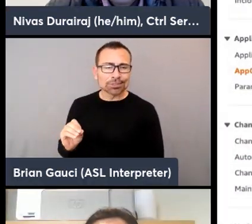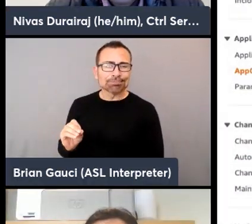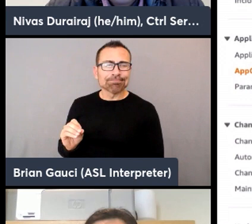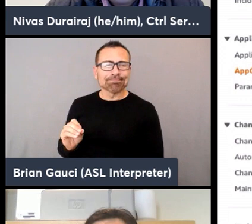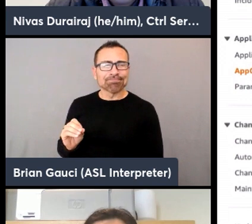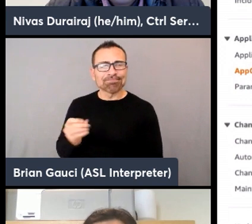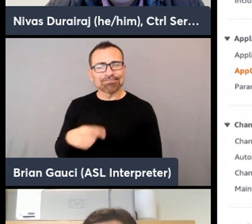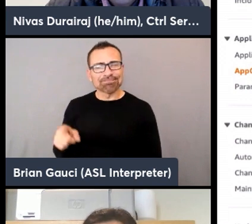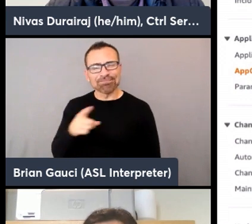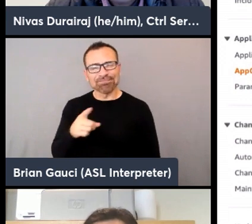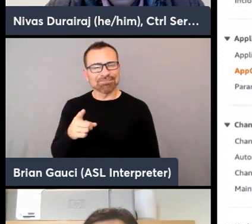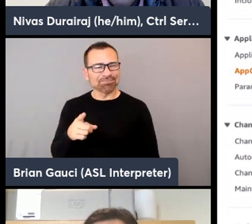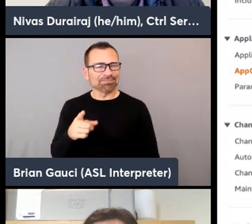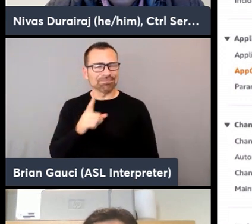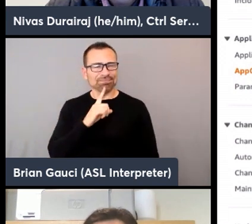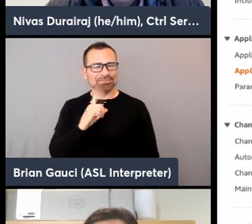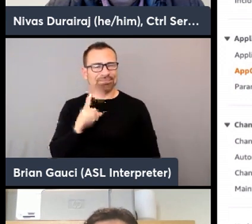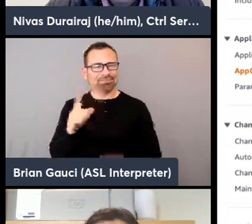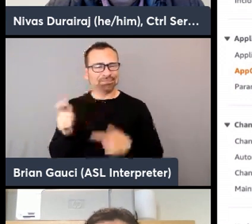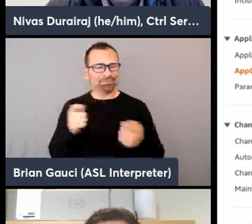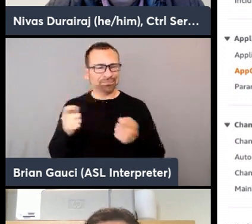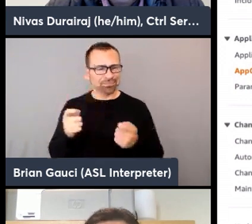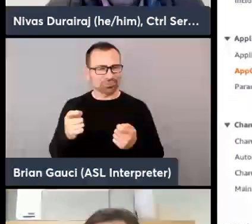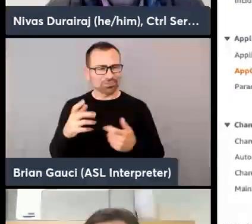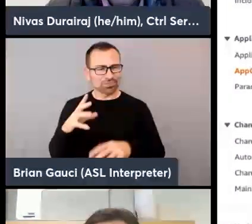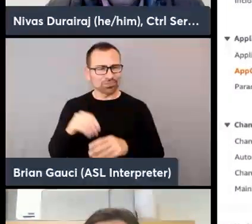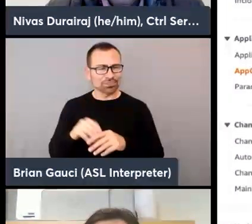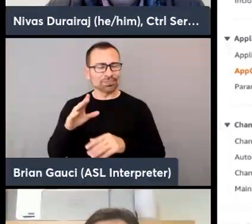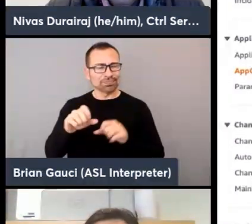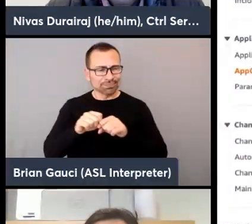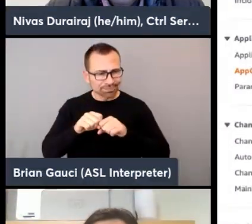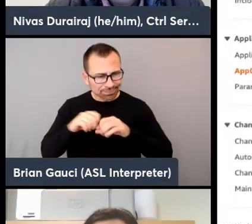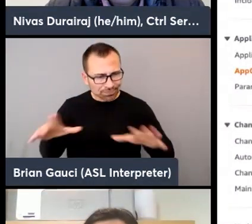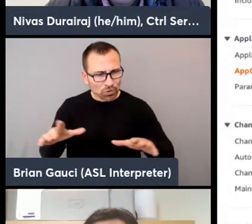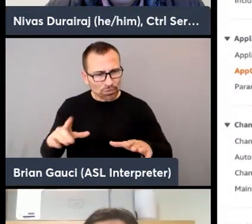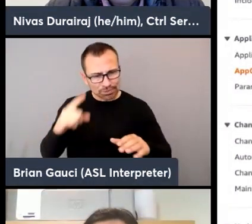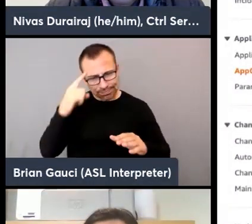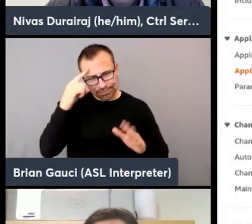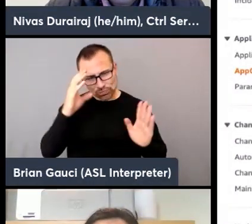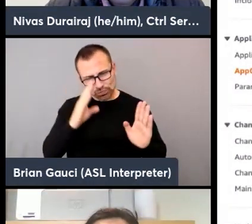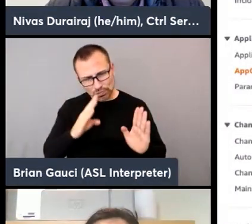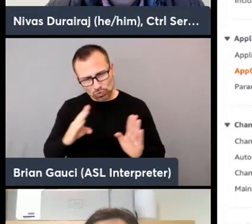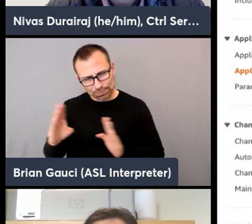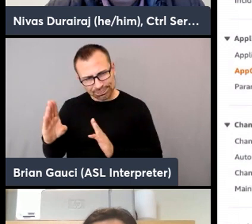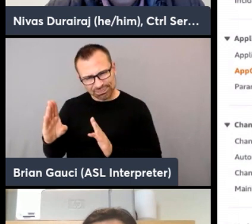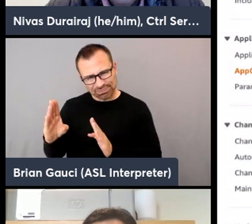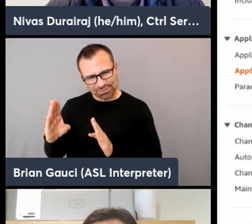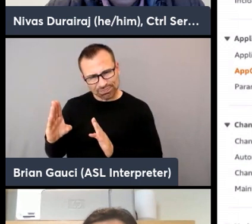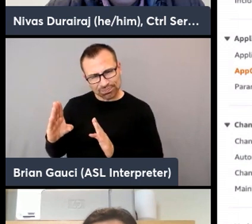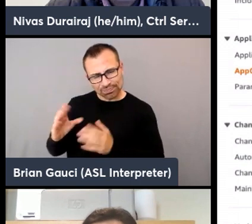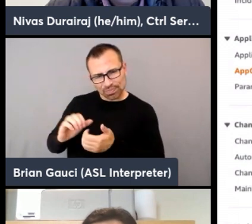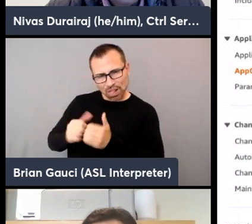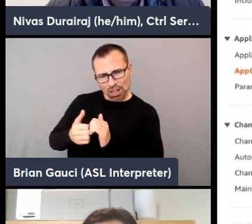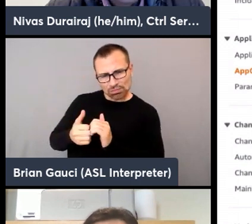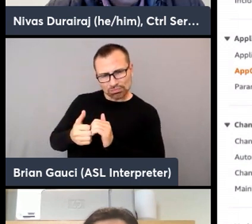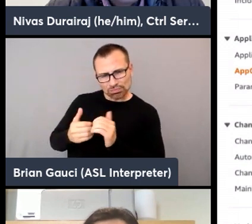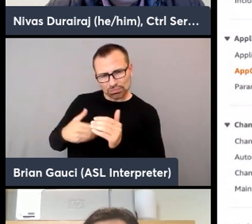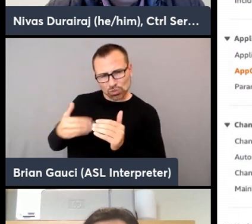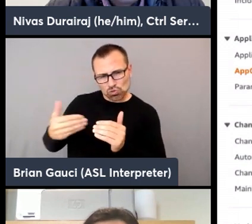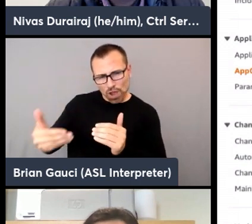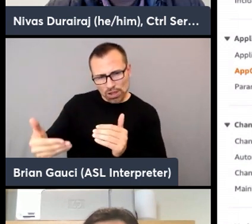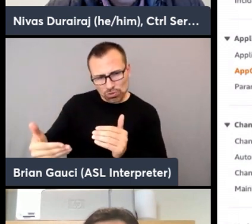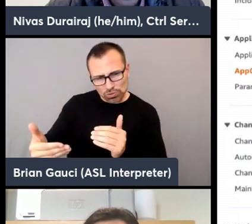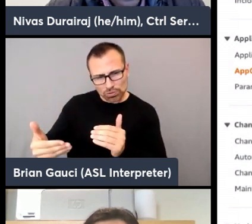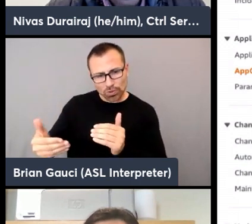you get to kind of control with your deployment strategy how gradual that would be or not.